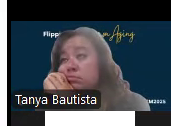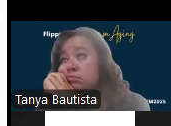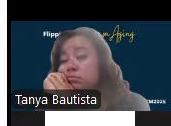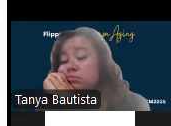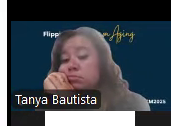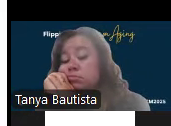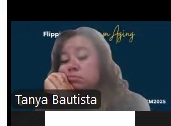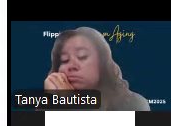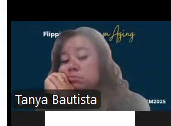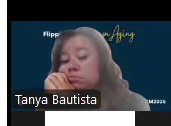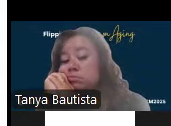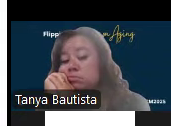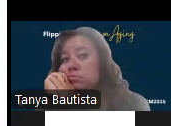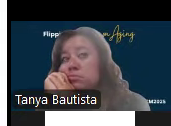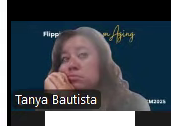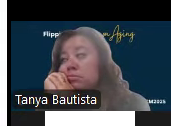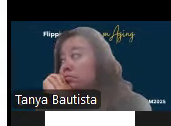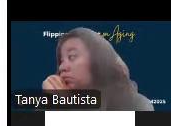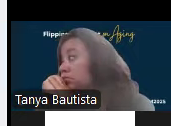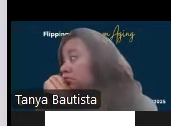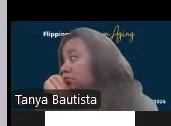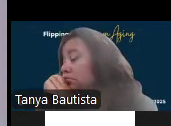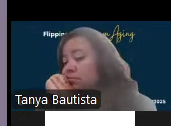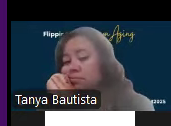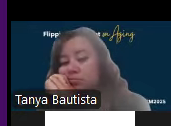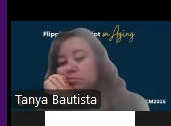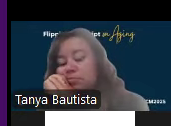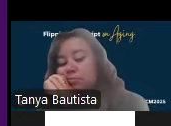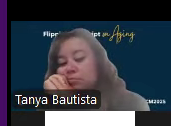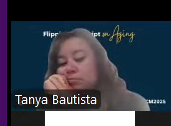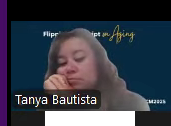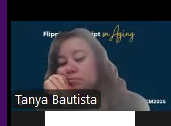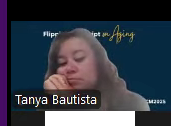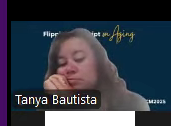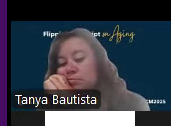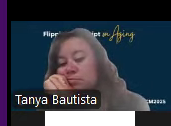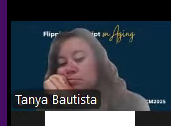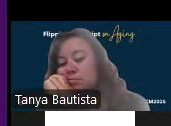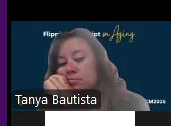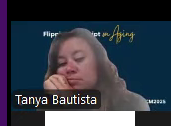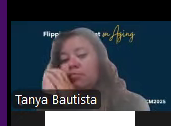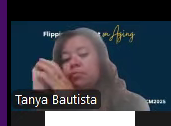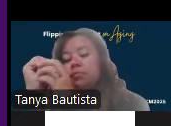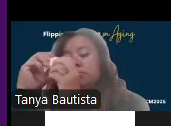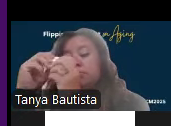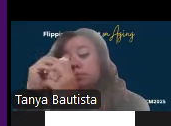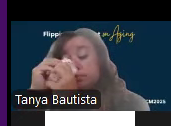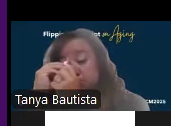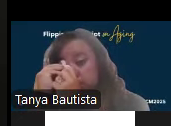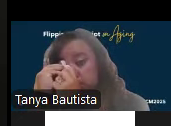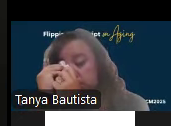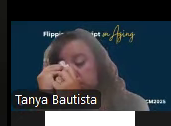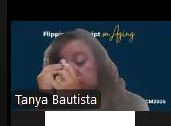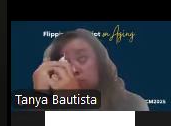And the intention was to get into a workshop. They suggested a caregiver support group. It's important to know